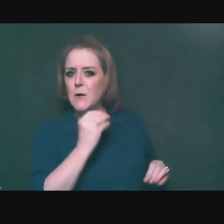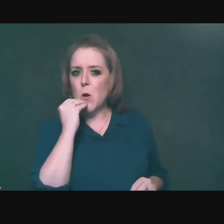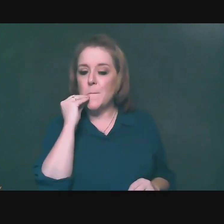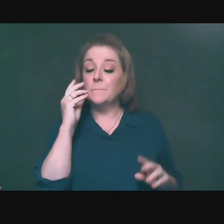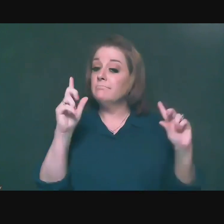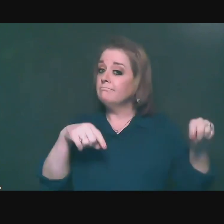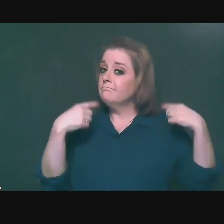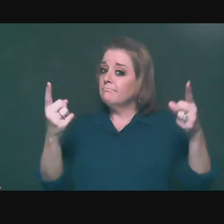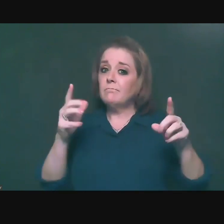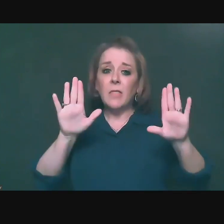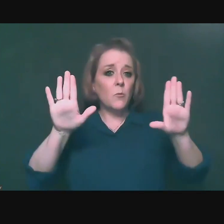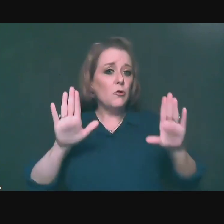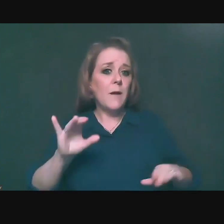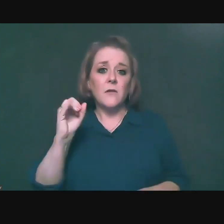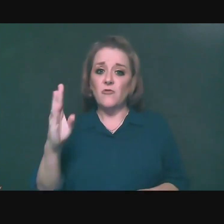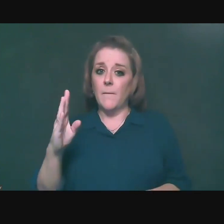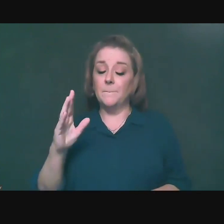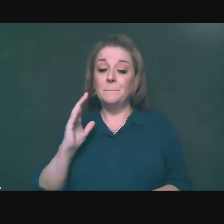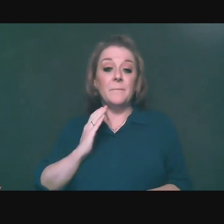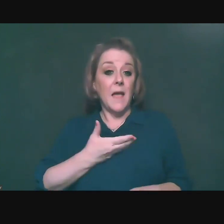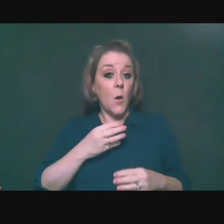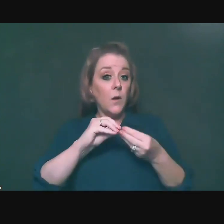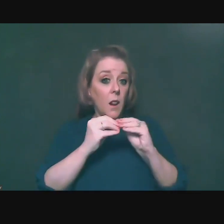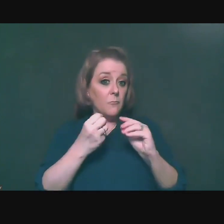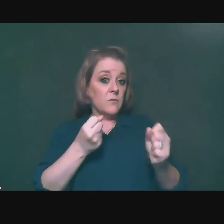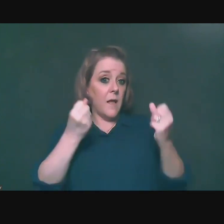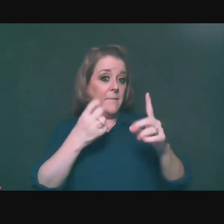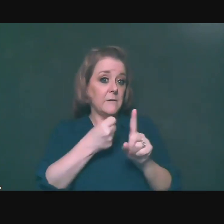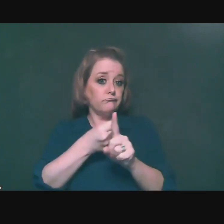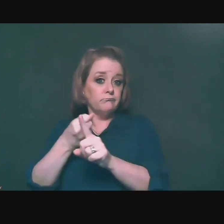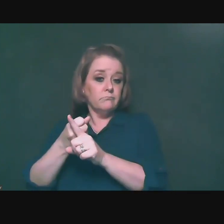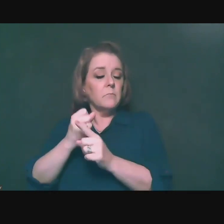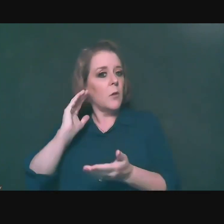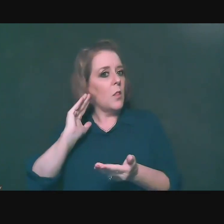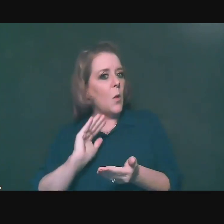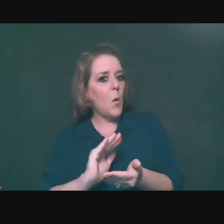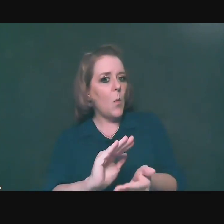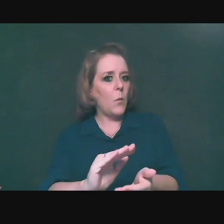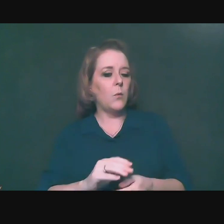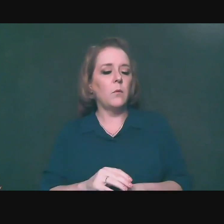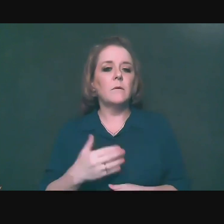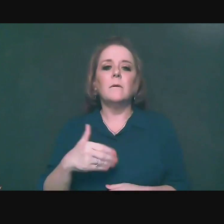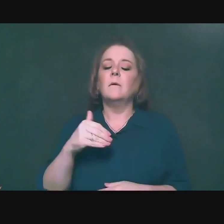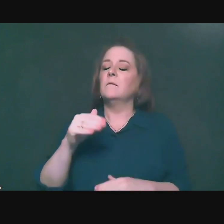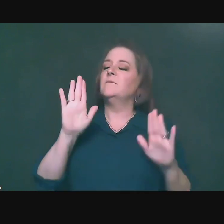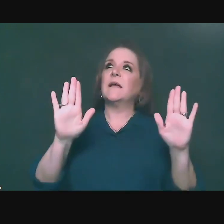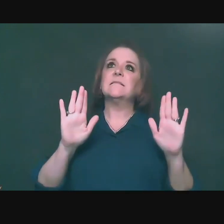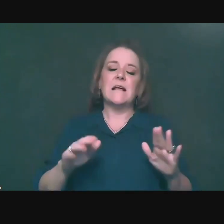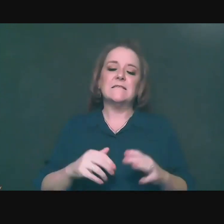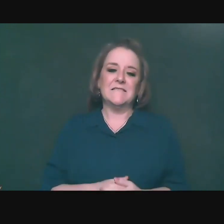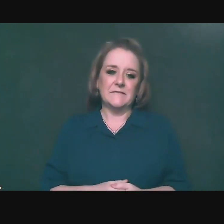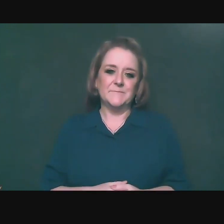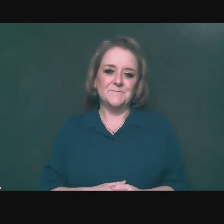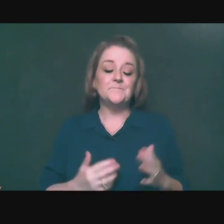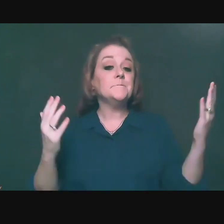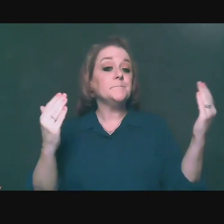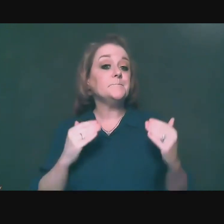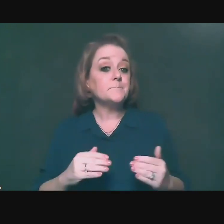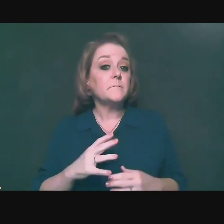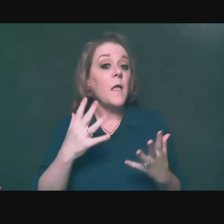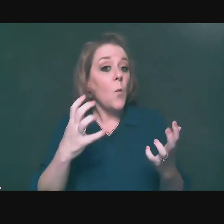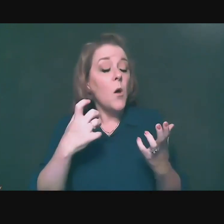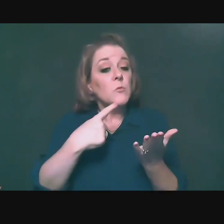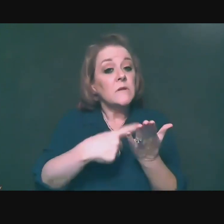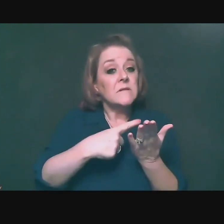and our numbers continue to be low. And so this is fantastic news. The other thing I want to talk to you about is the